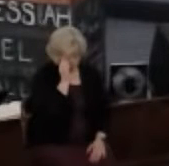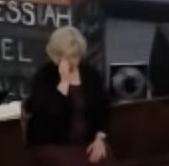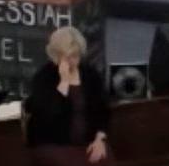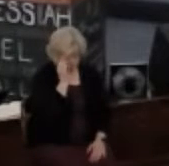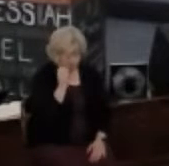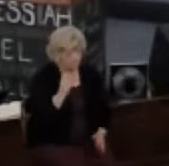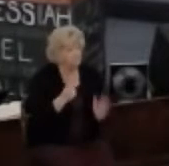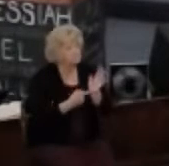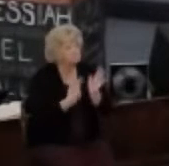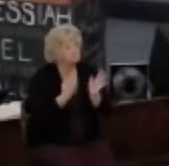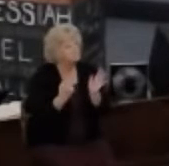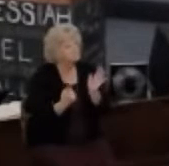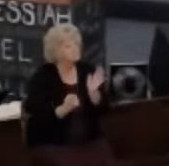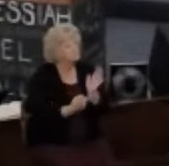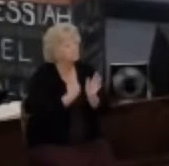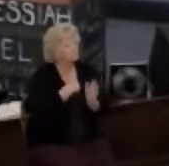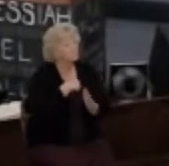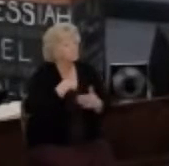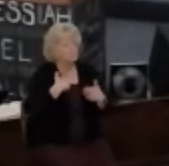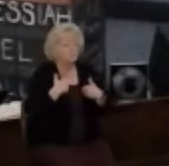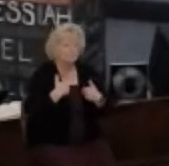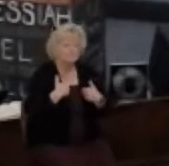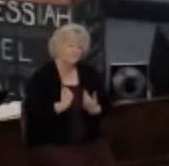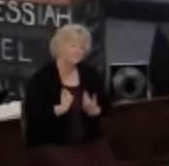Sometimes we're just too tired